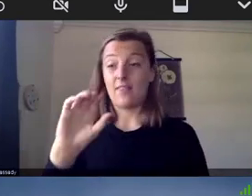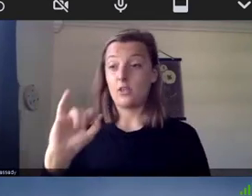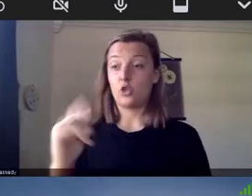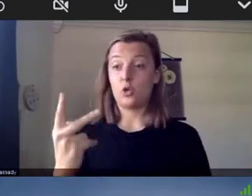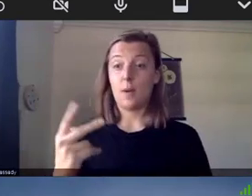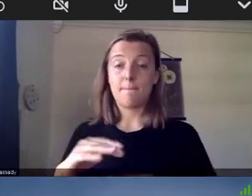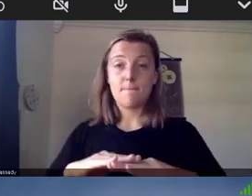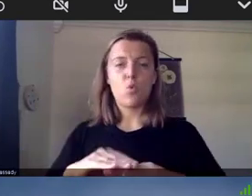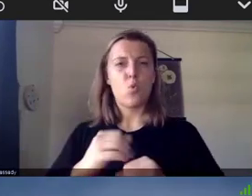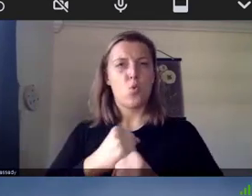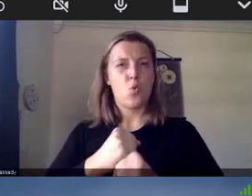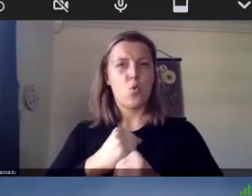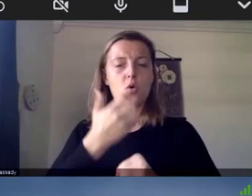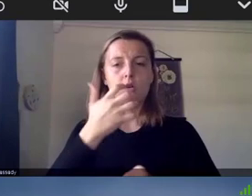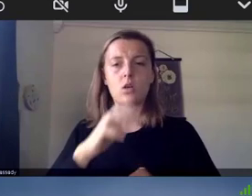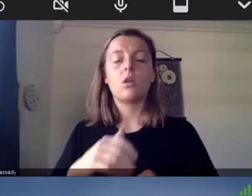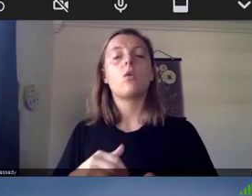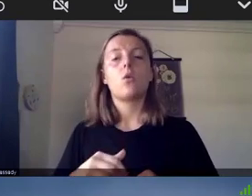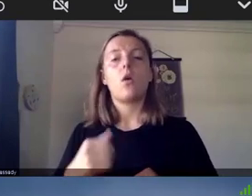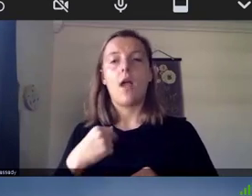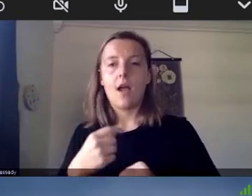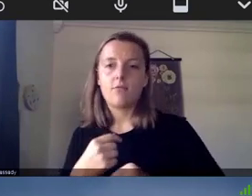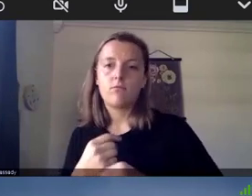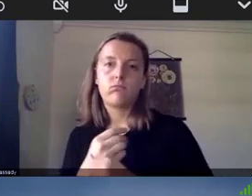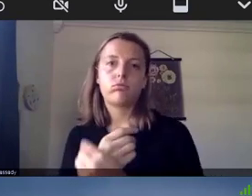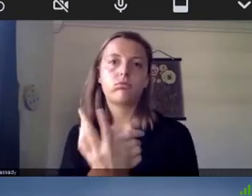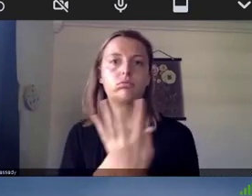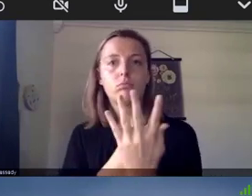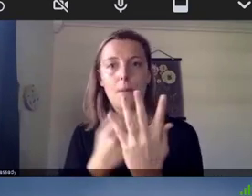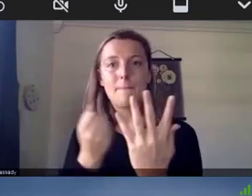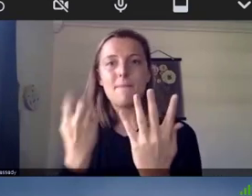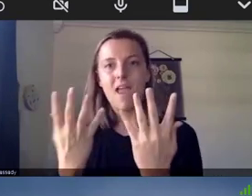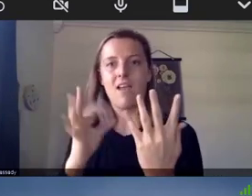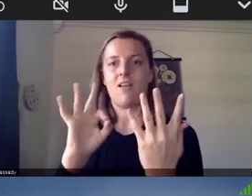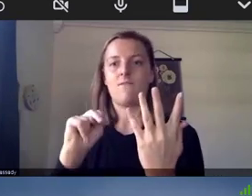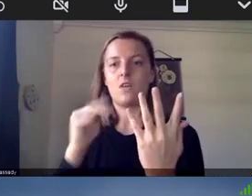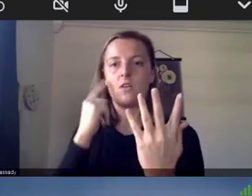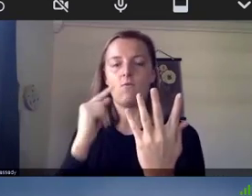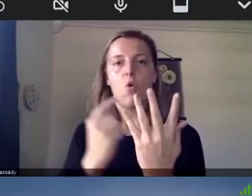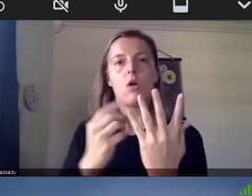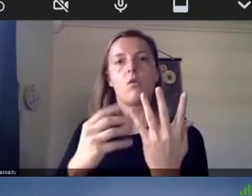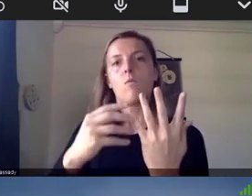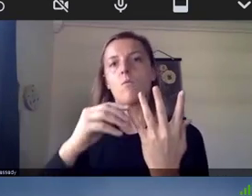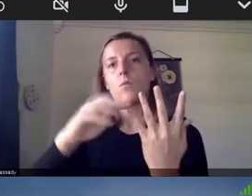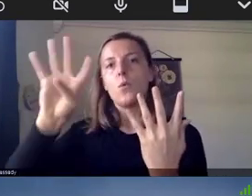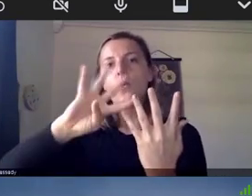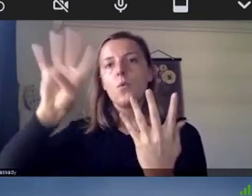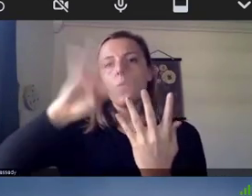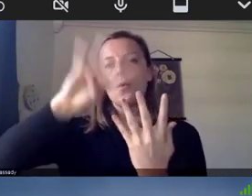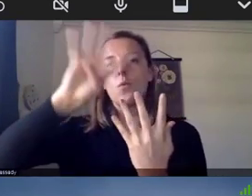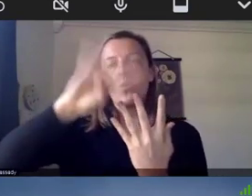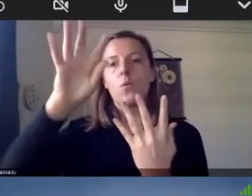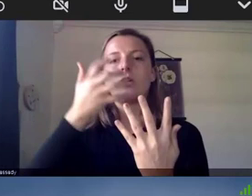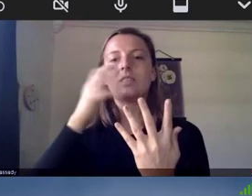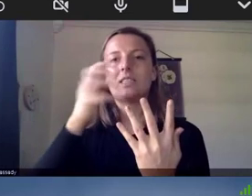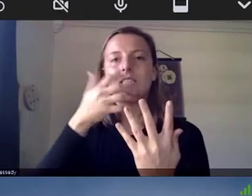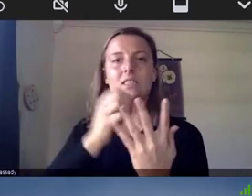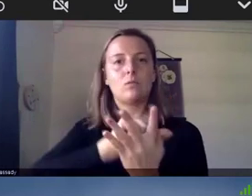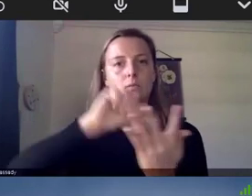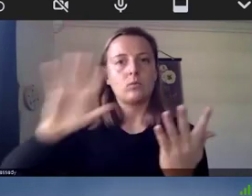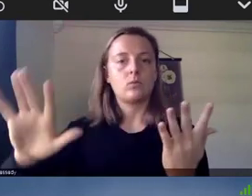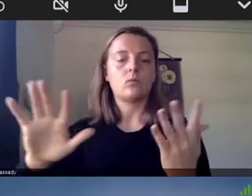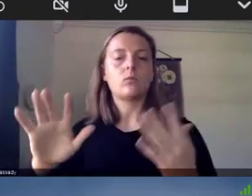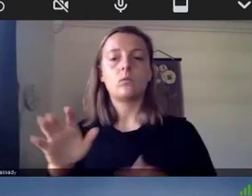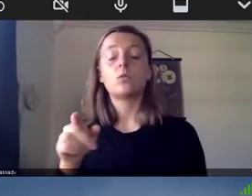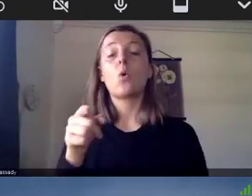computer. It's a whole network of fins. Right, so this is again where the idea of thermal resistance is going to help us, because we can